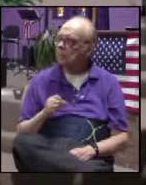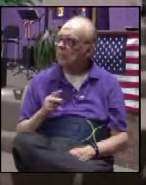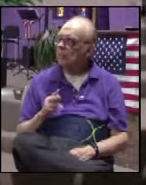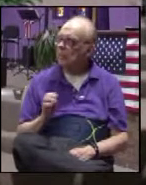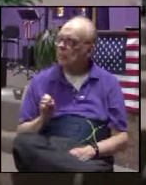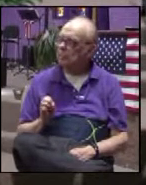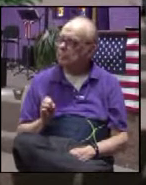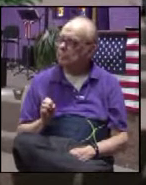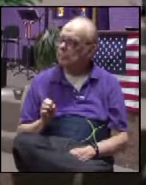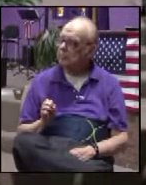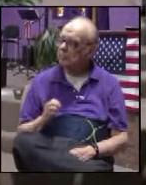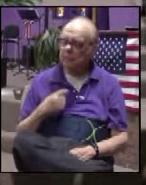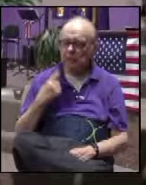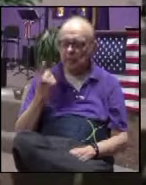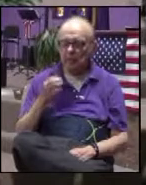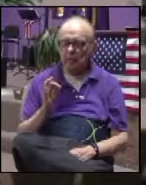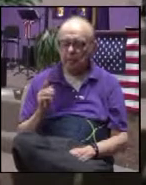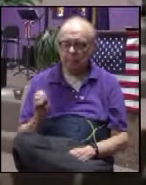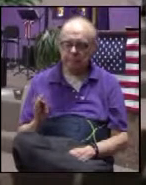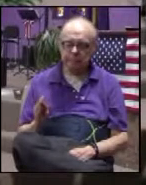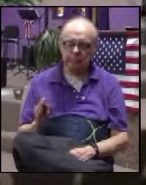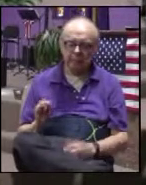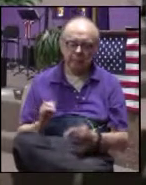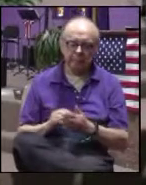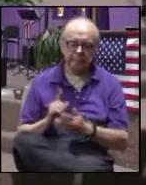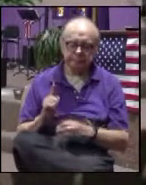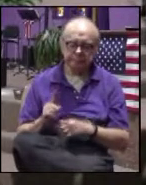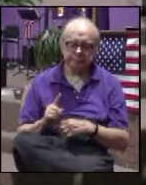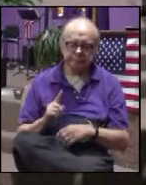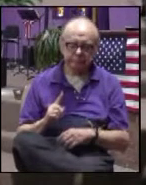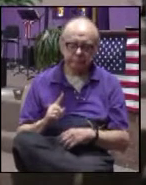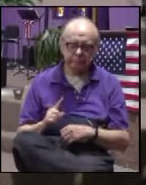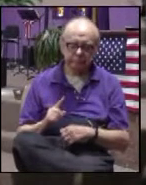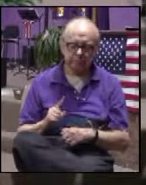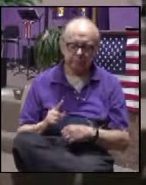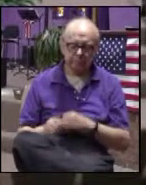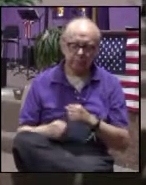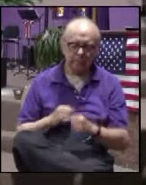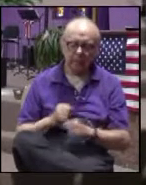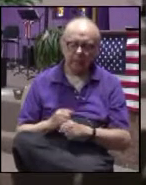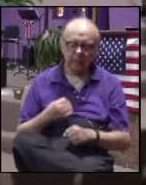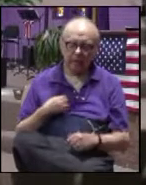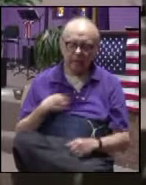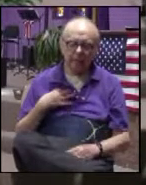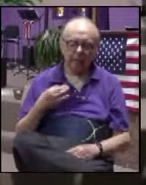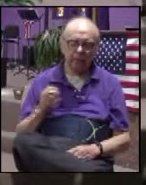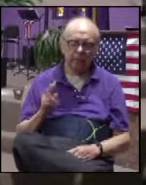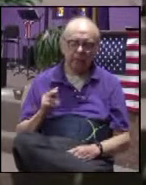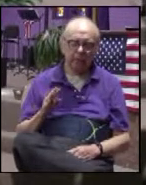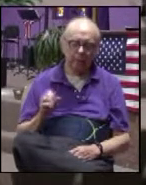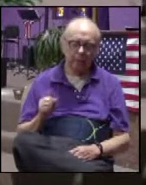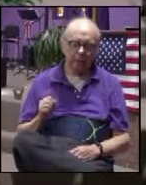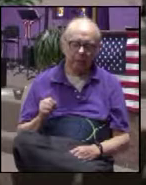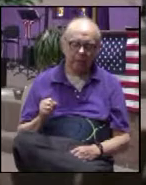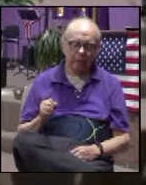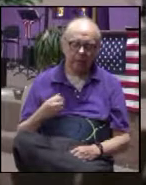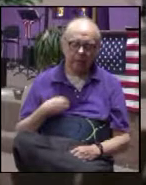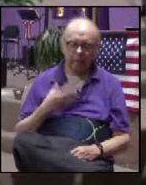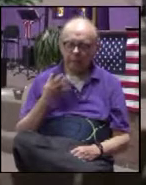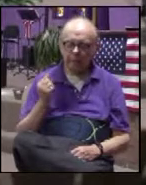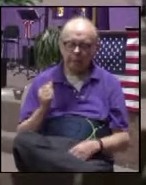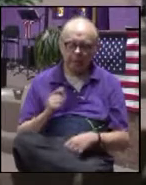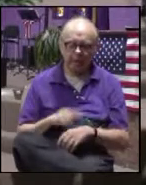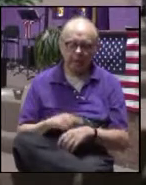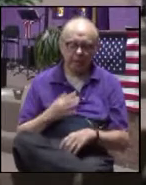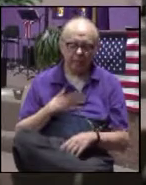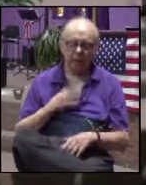she posted it on Facebook, was, this is my first year that I volunteered for VBS. And I had the best time of